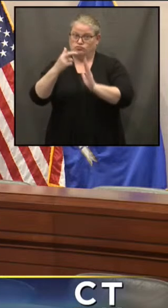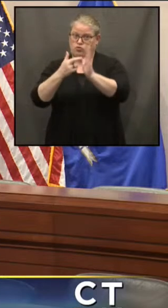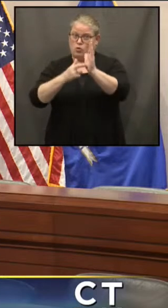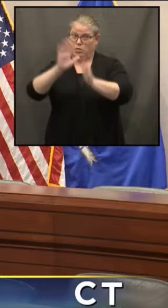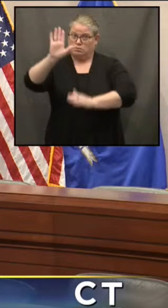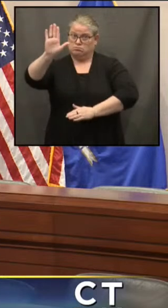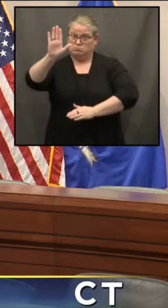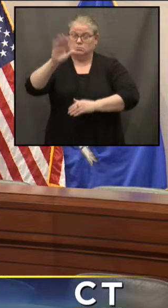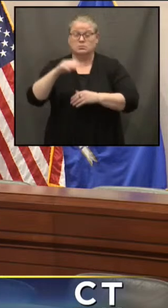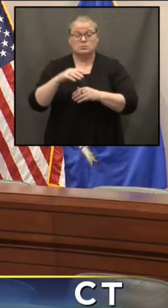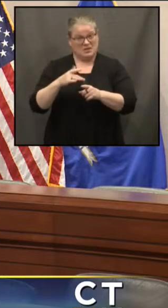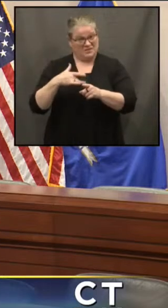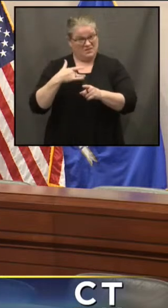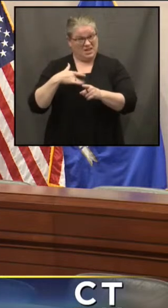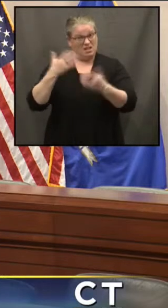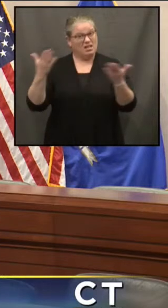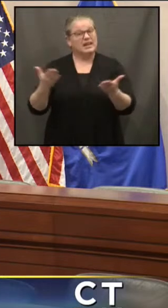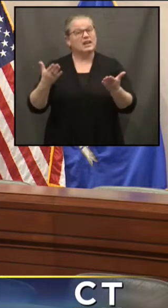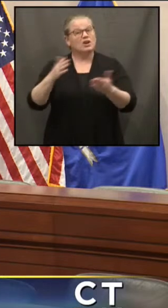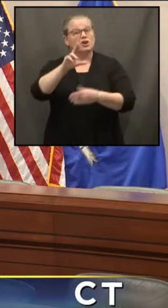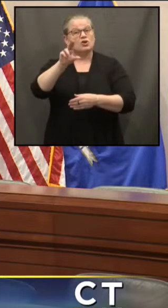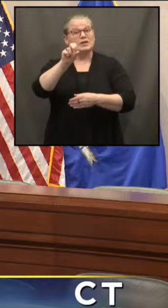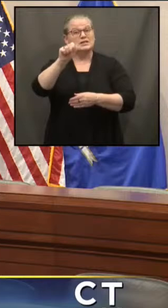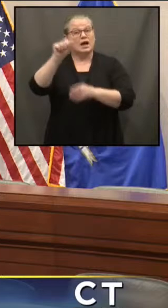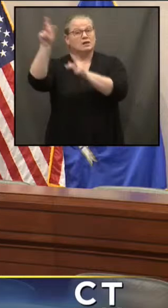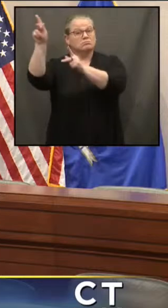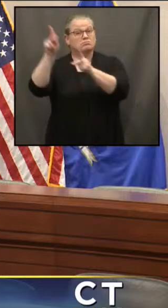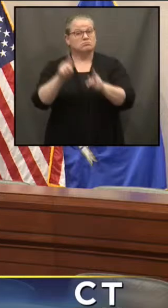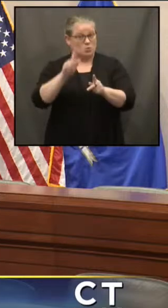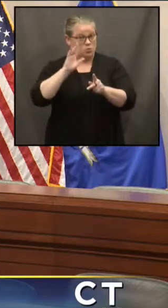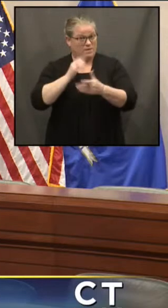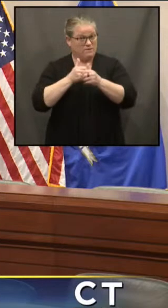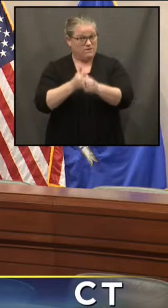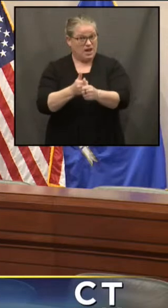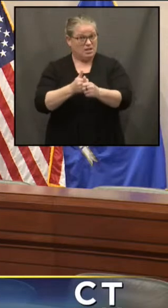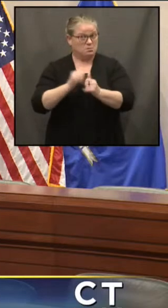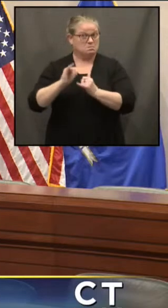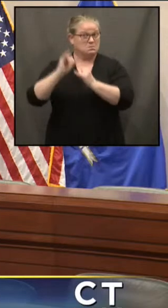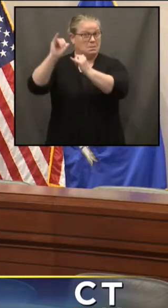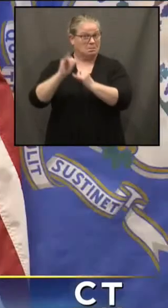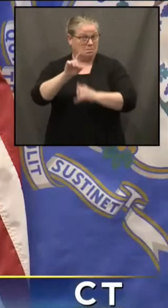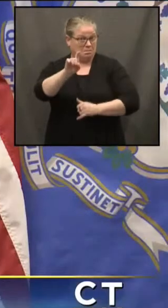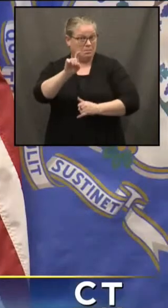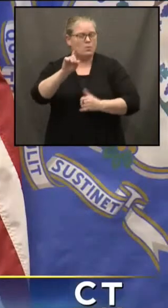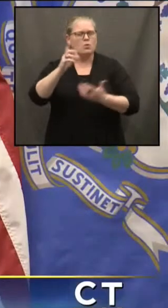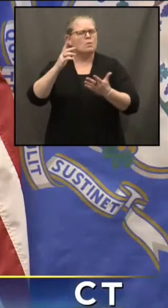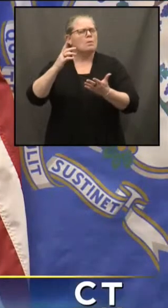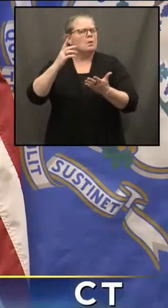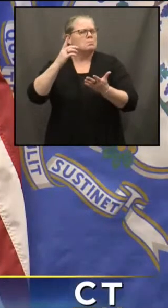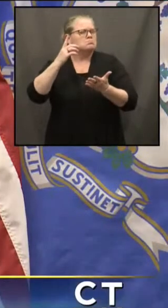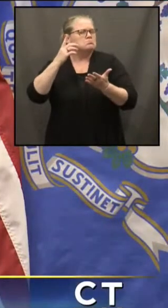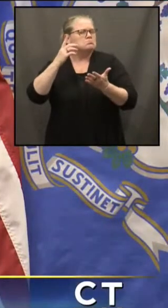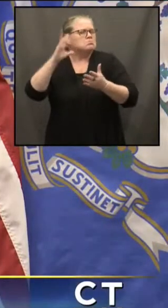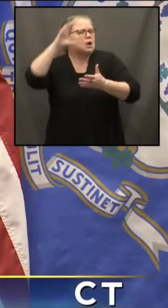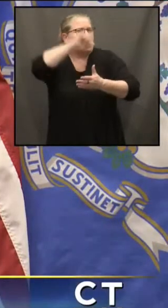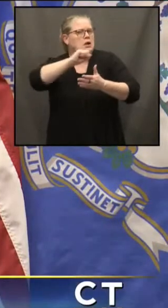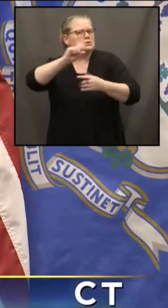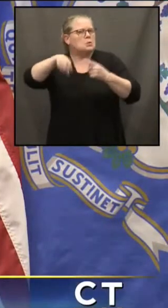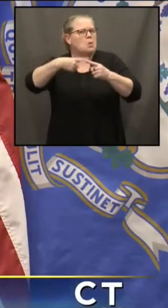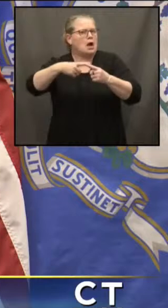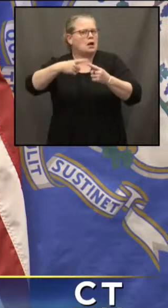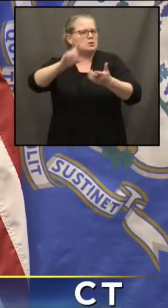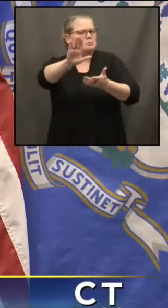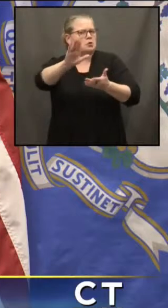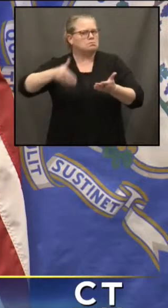following in that path, and when do you think that might happen? Well, I can start with that, and then Josh and Manisha may have